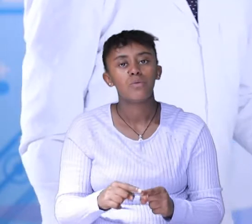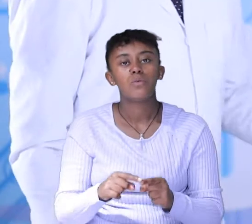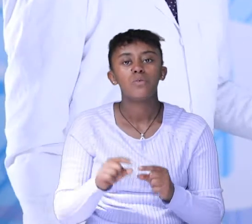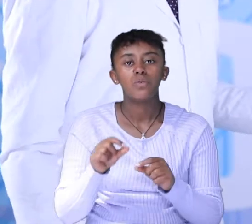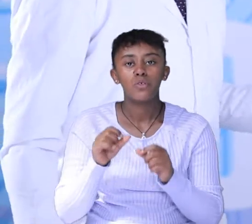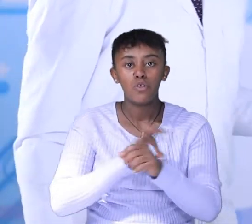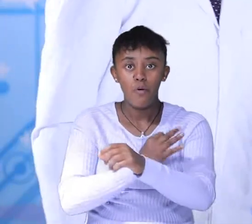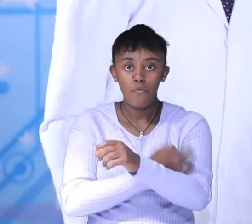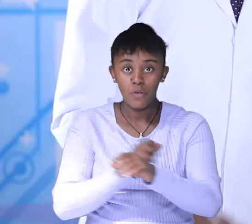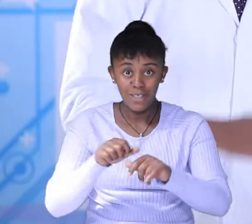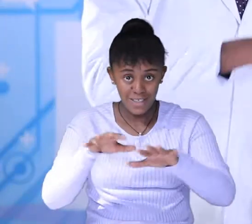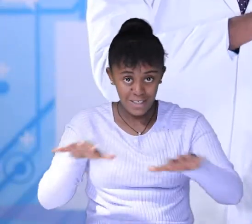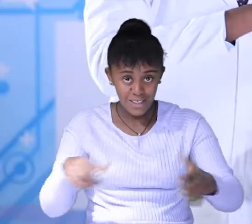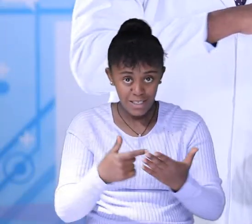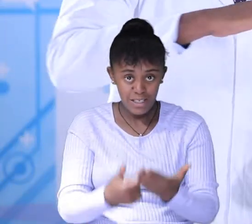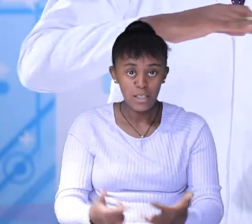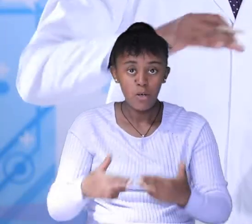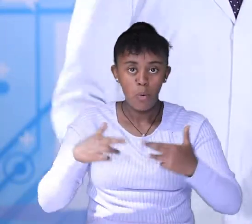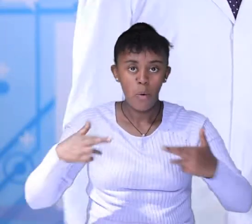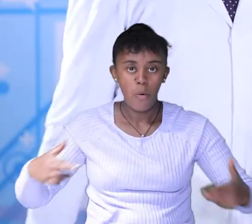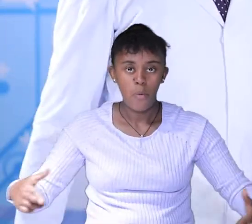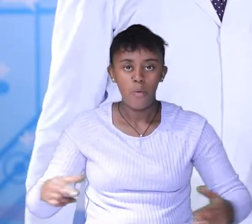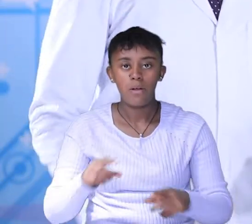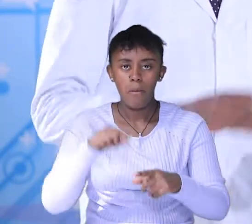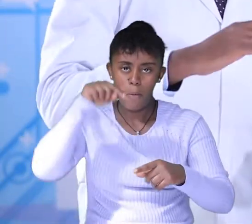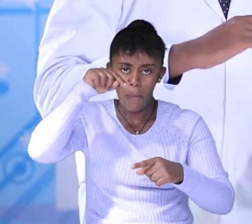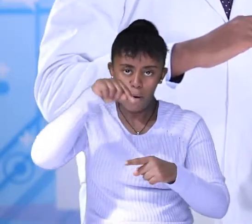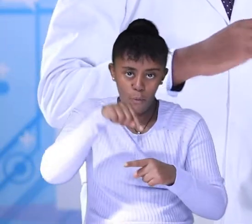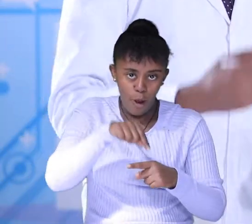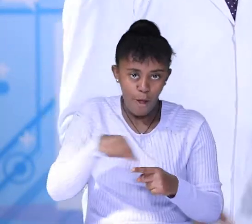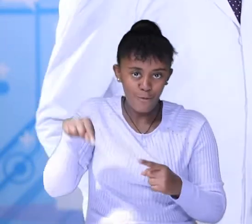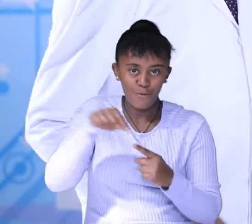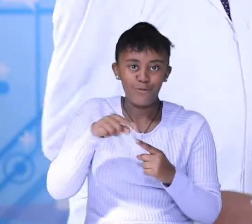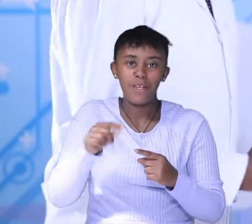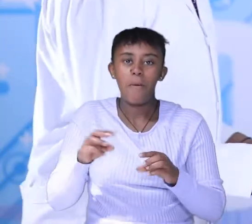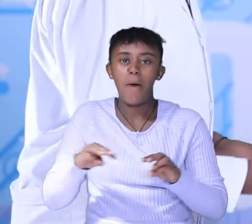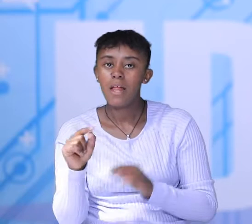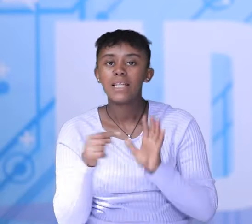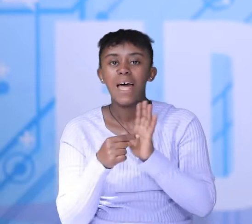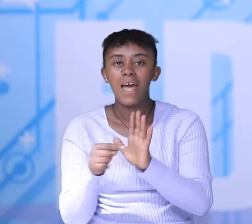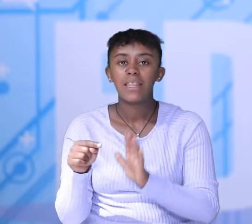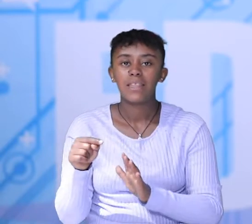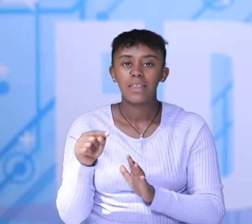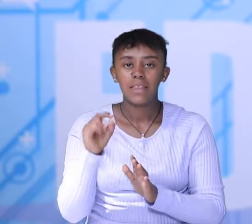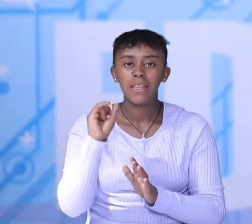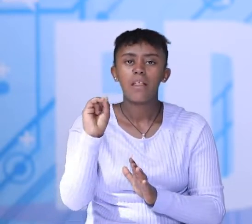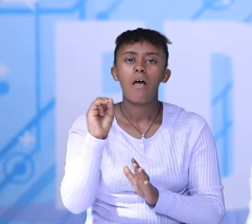to determine the force, the magnetic force exerted on this wire as